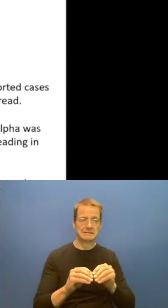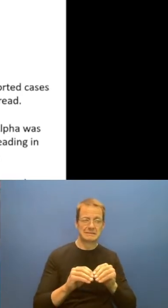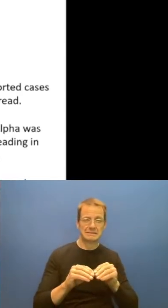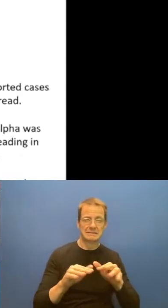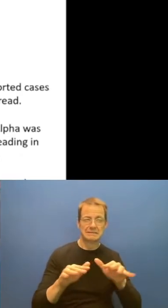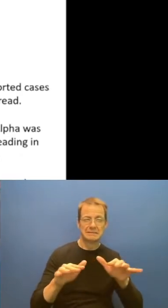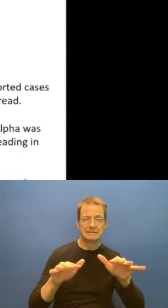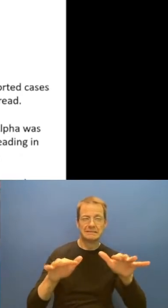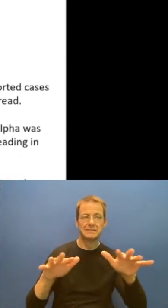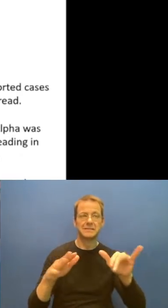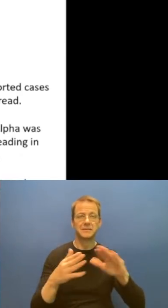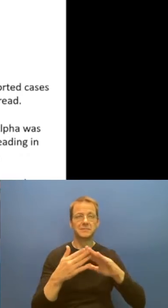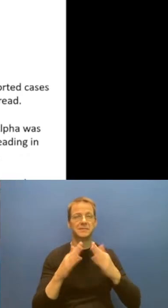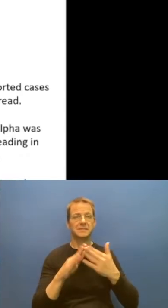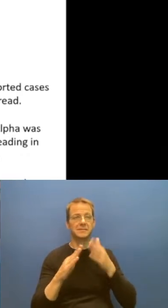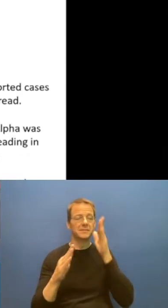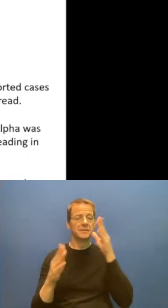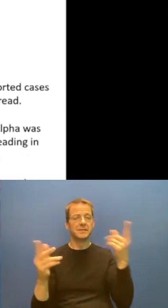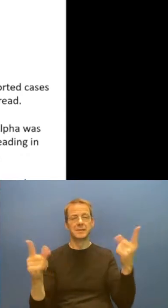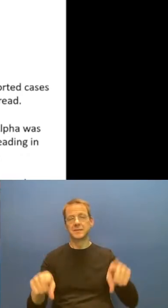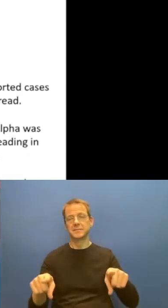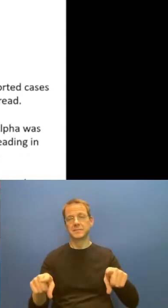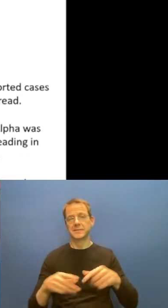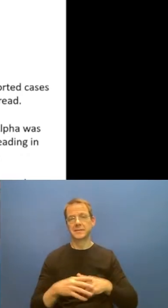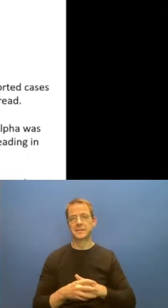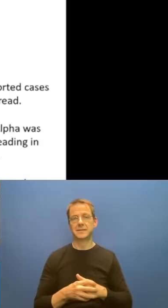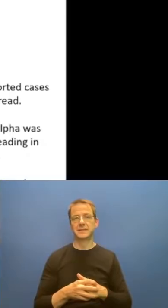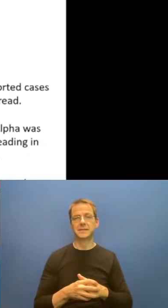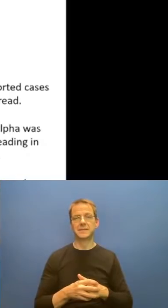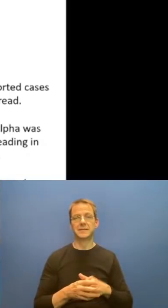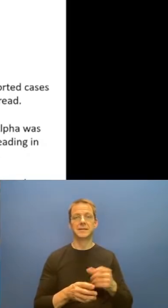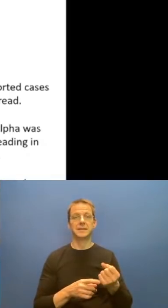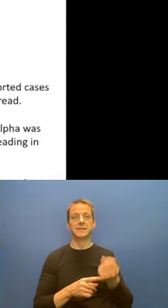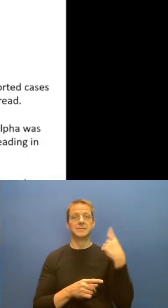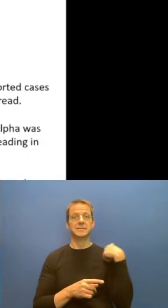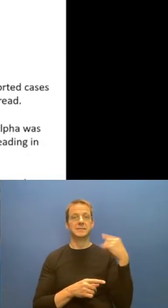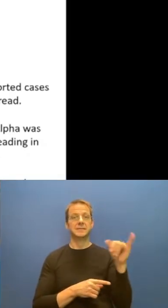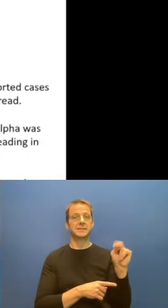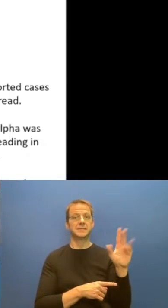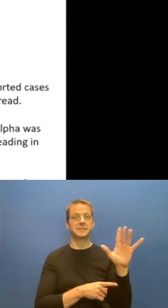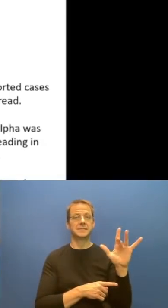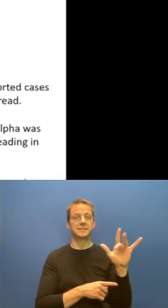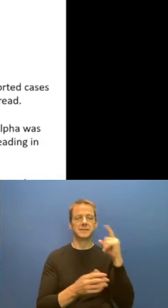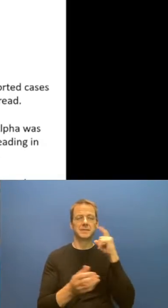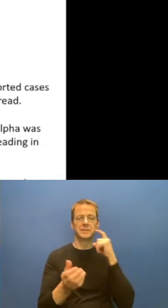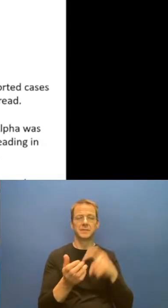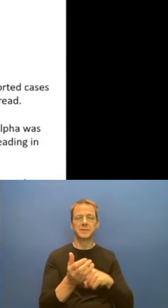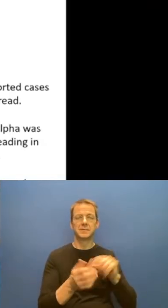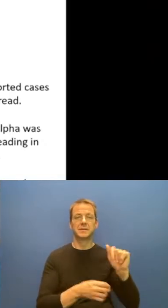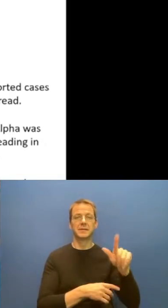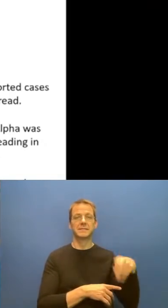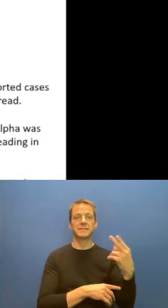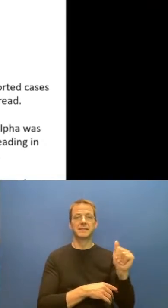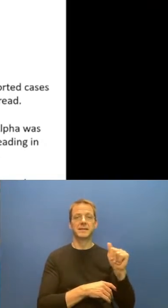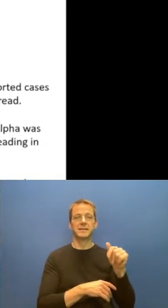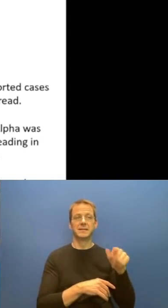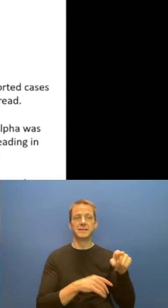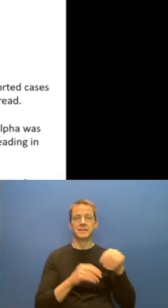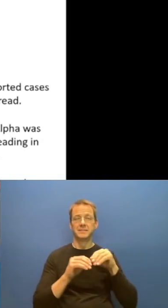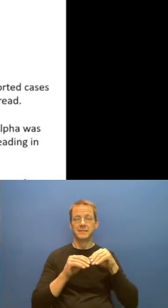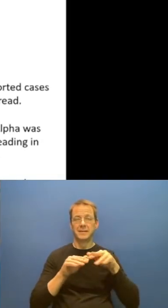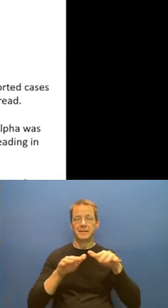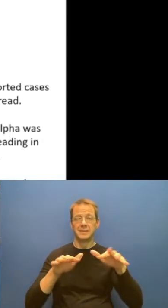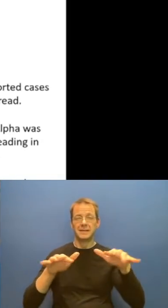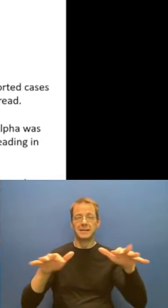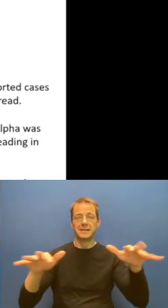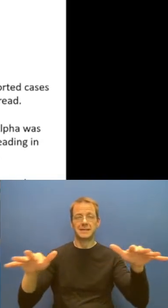was spreading in community. So it was spreading at least for 1 or 2 weeks before. And already in February,